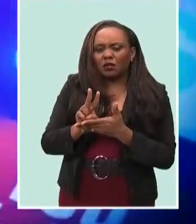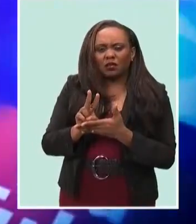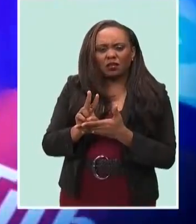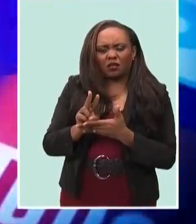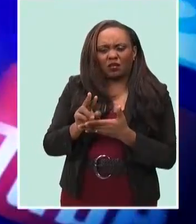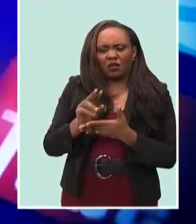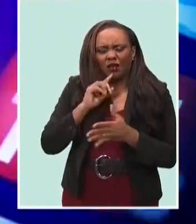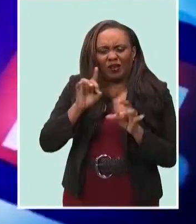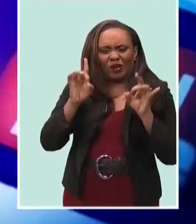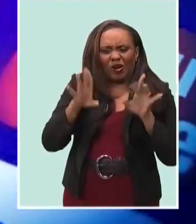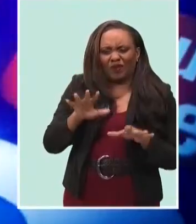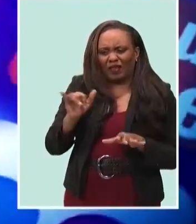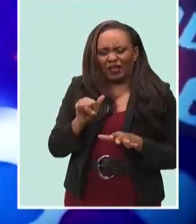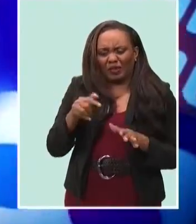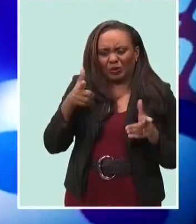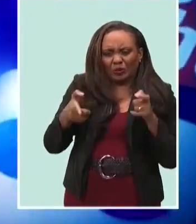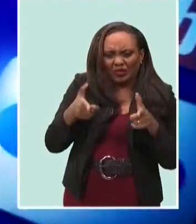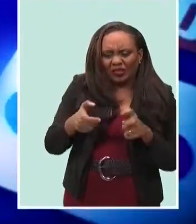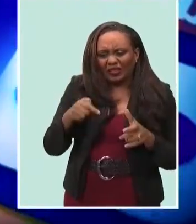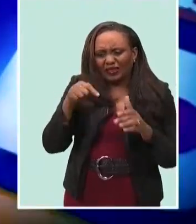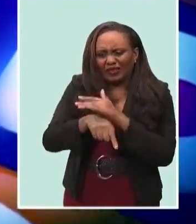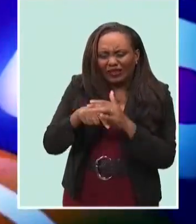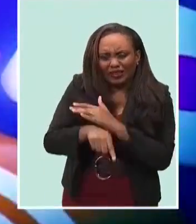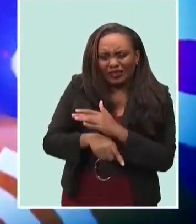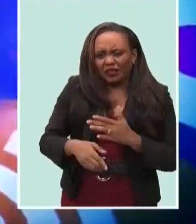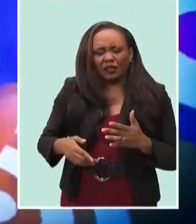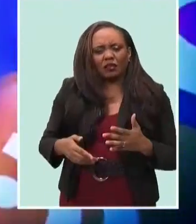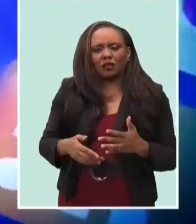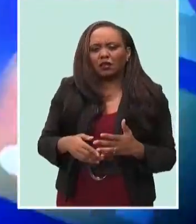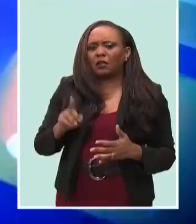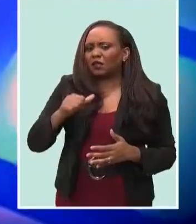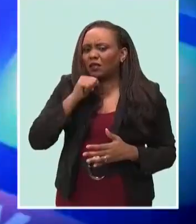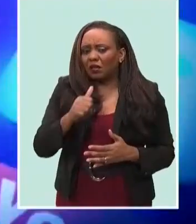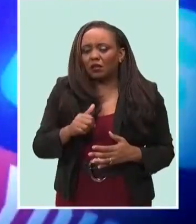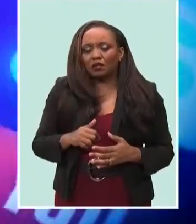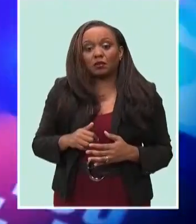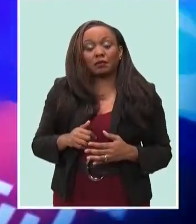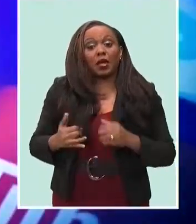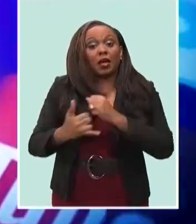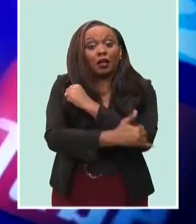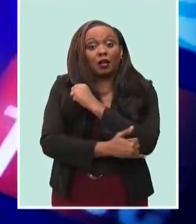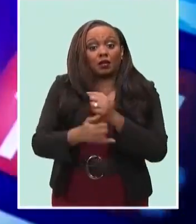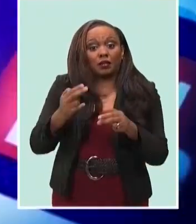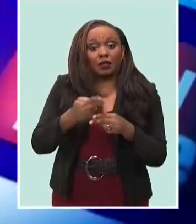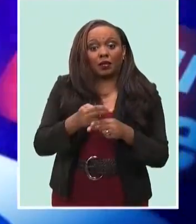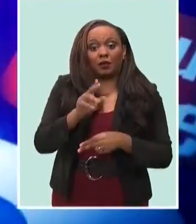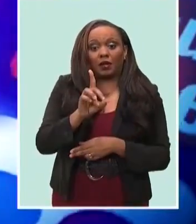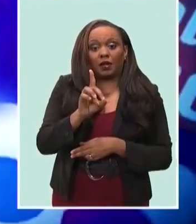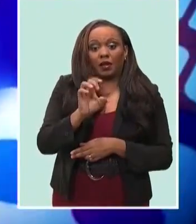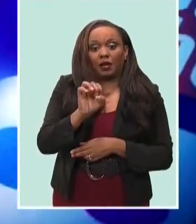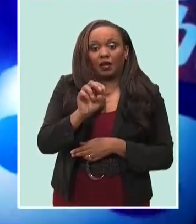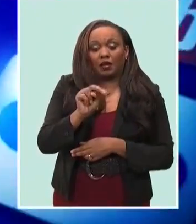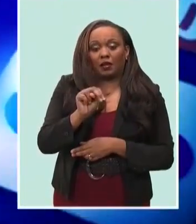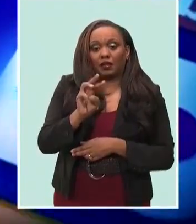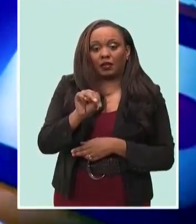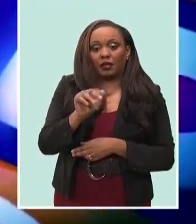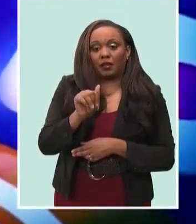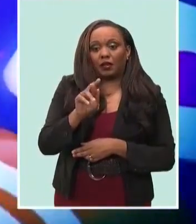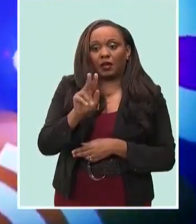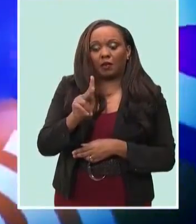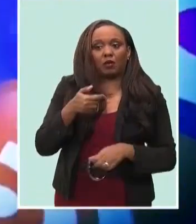quite common actually, but many people think it shouldn't be. Well, in Denmark, authorities have launched prosecutions against 14